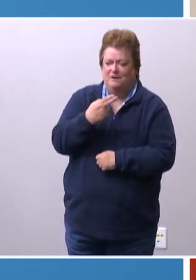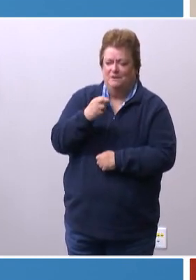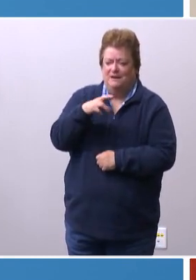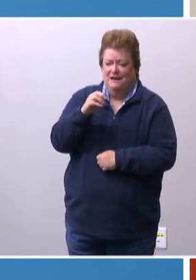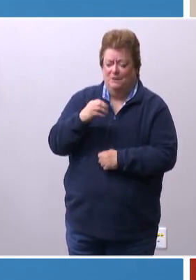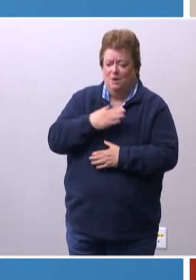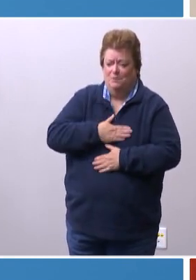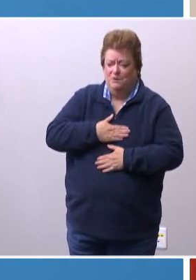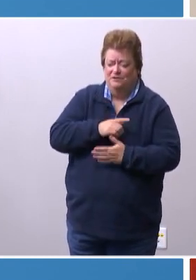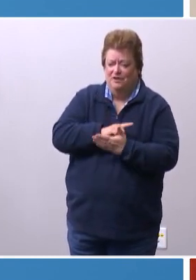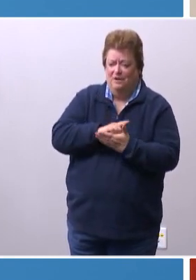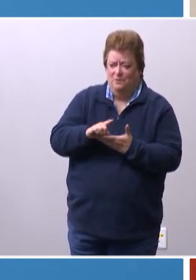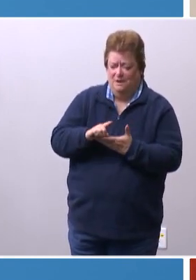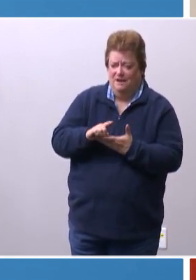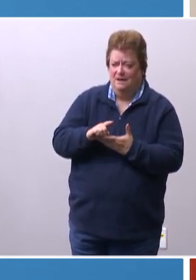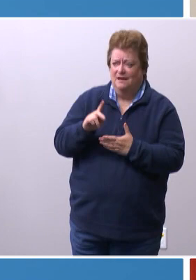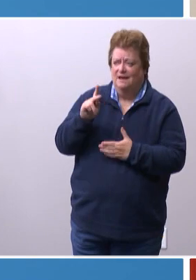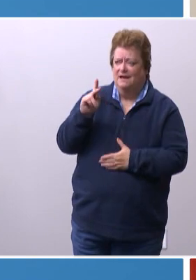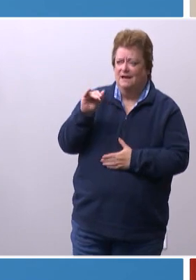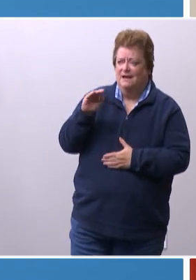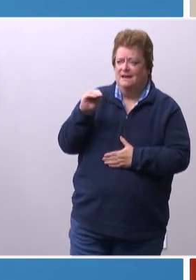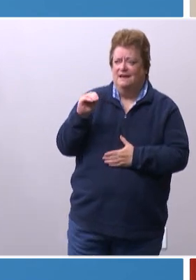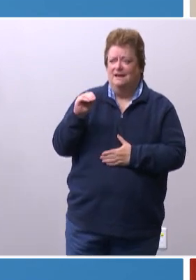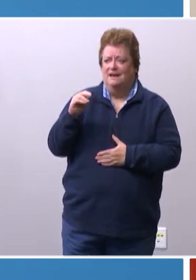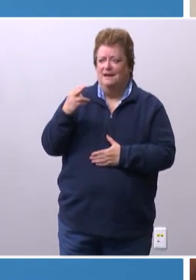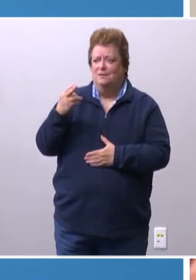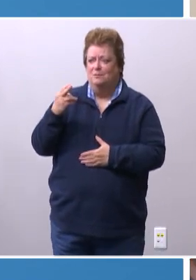Moore, Chair of the Community Health Endowment Board.